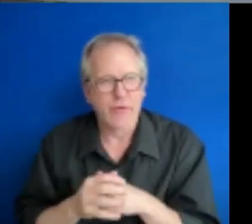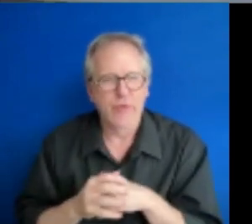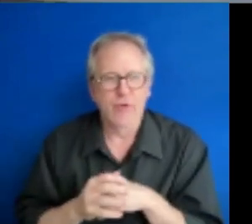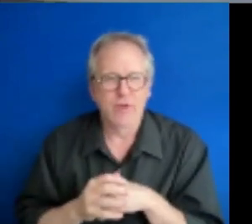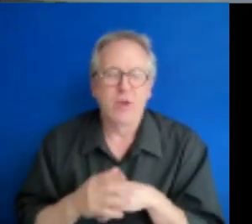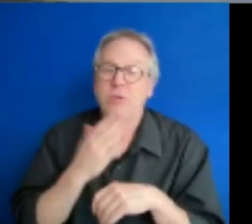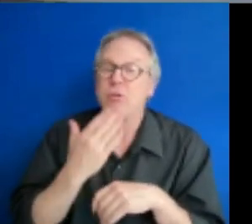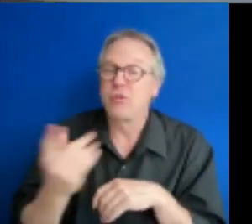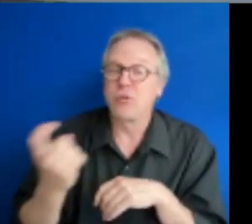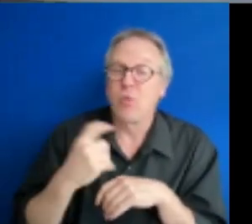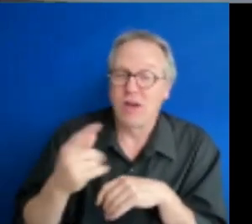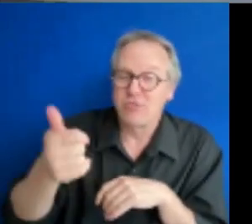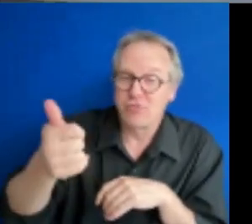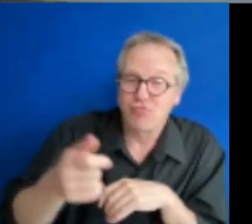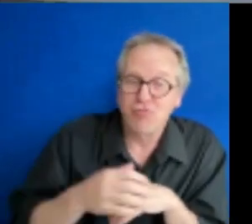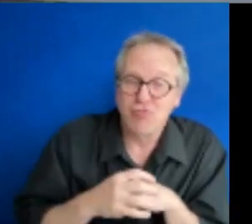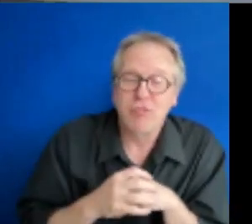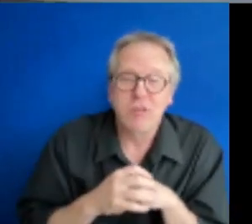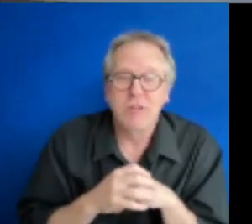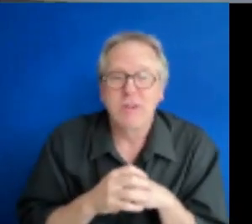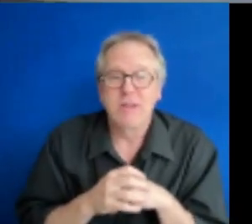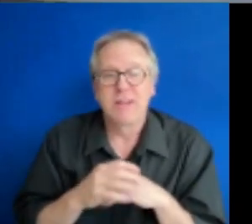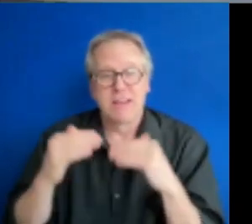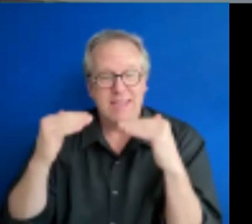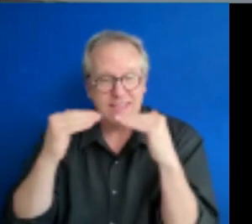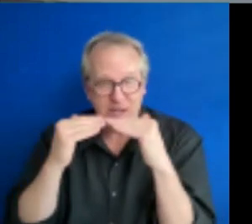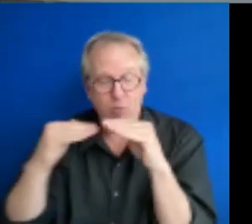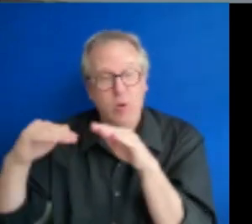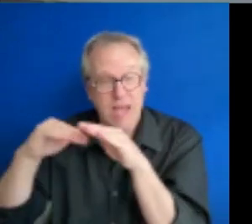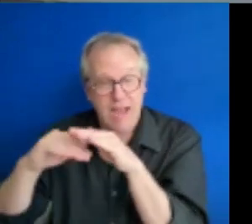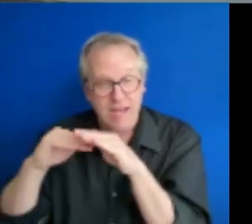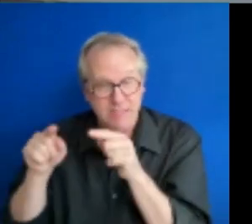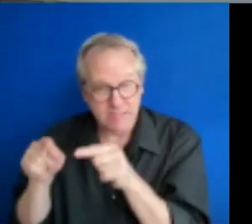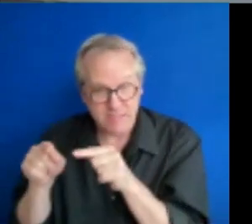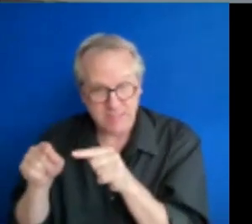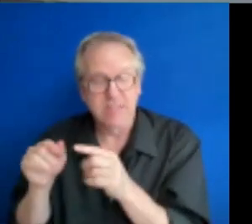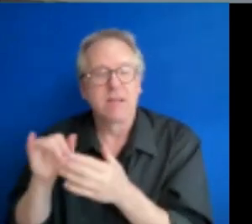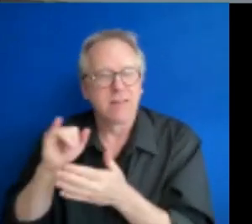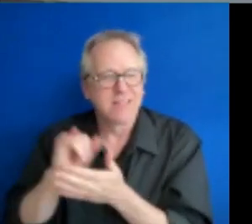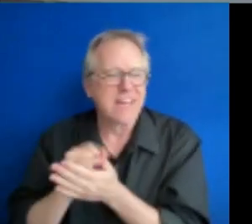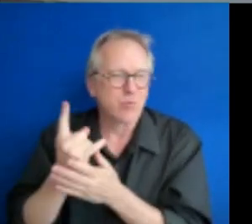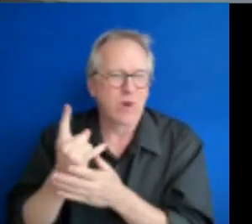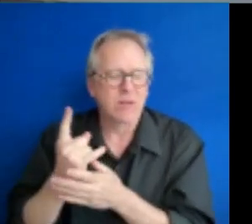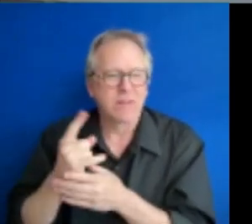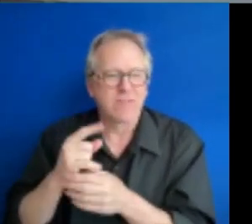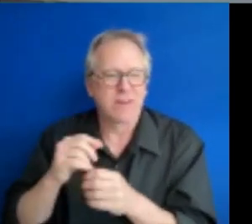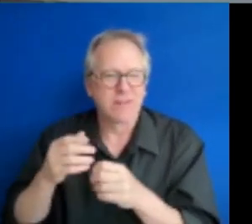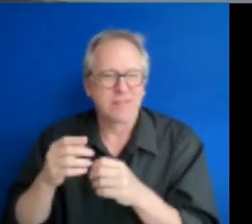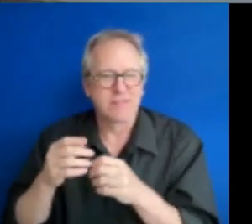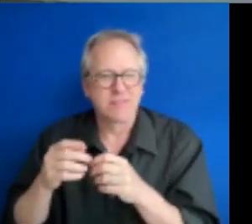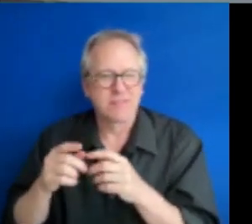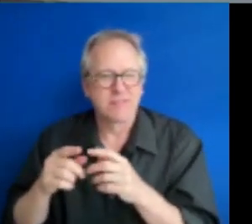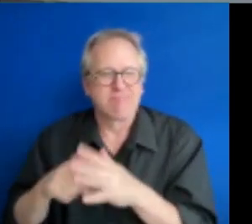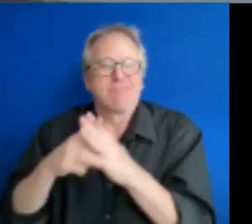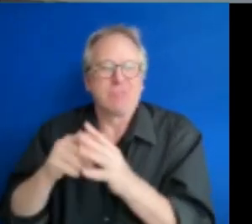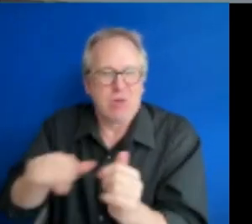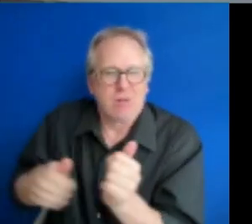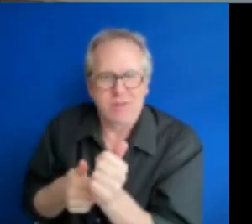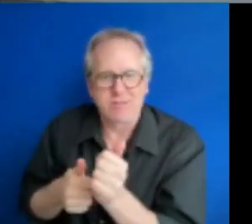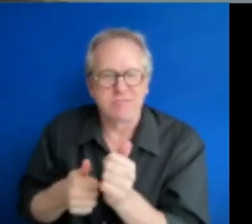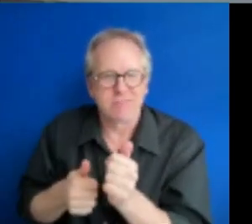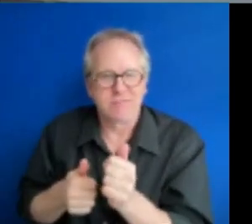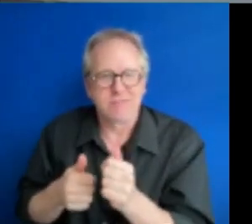So that's a great question. So equal access was really one of the driving forces behind making sure